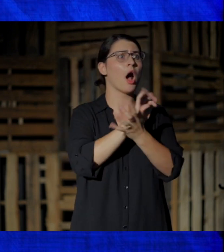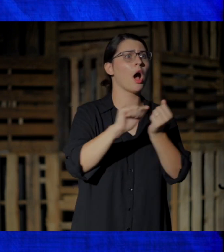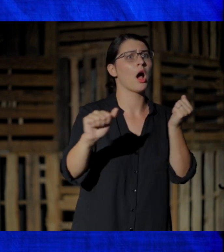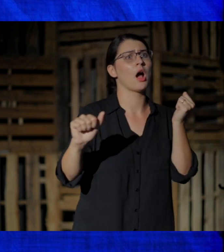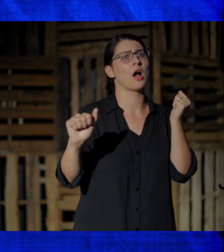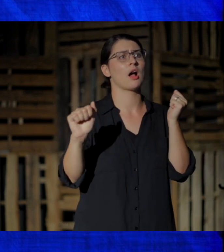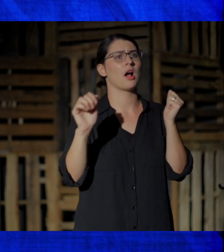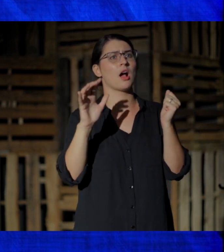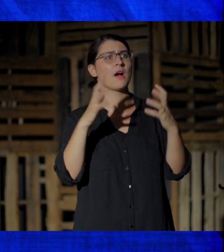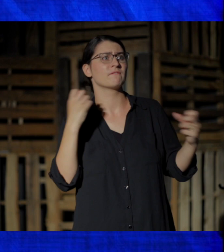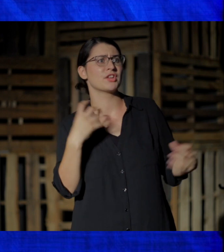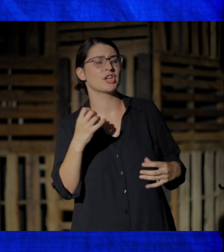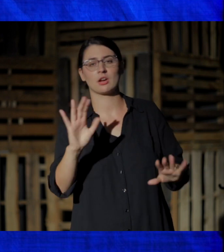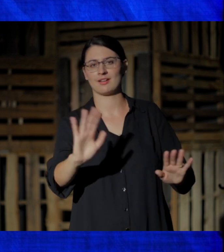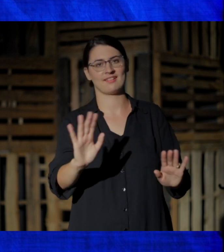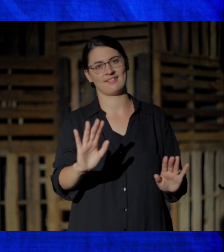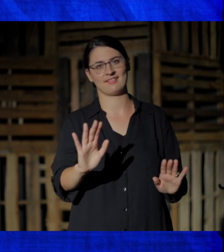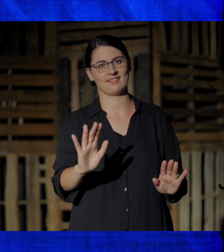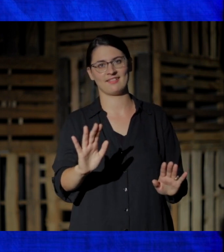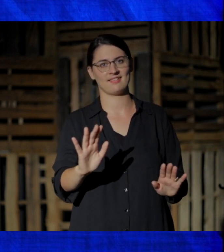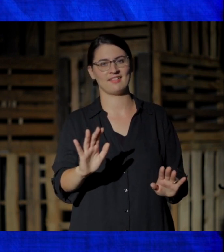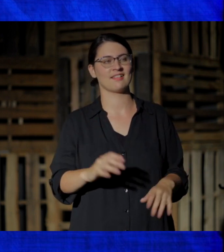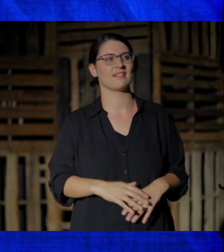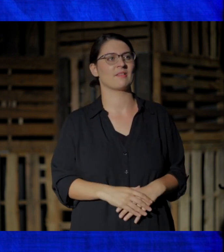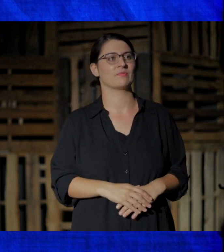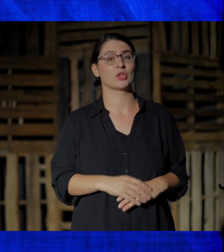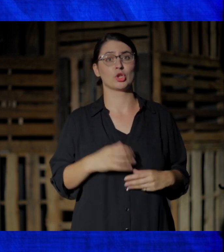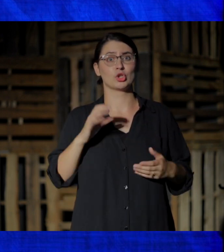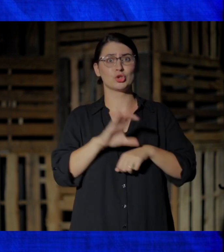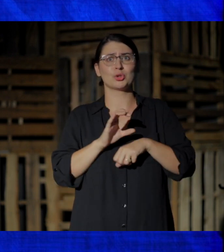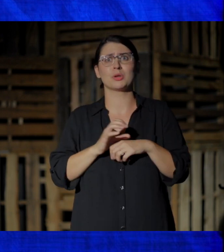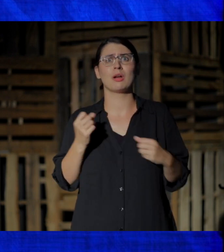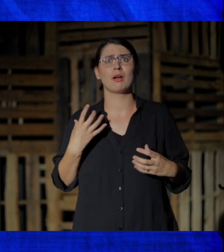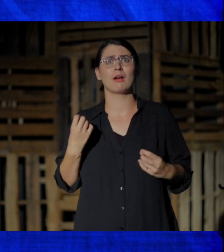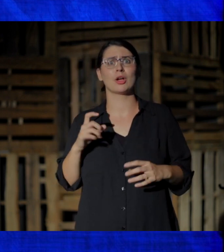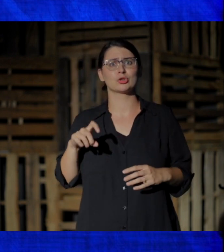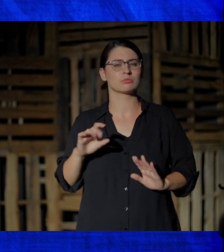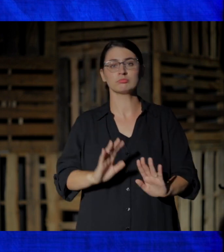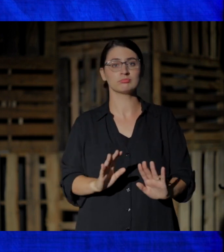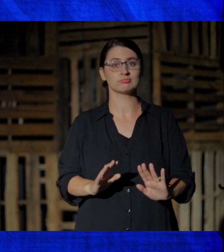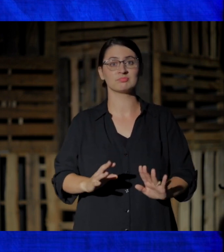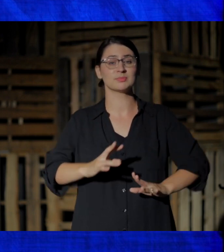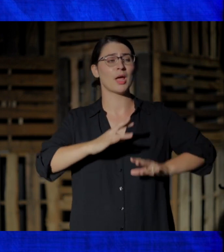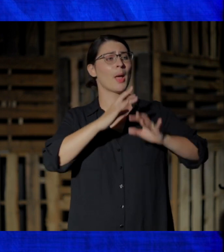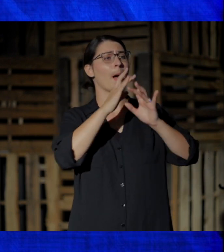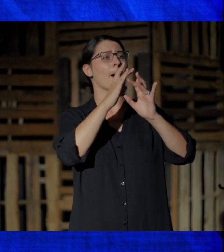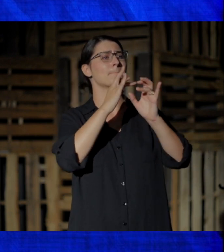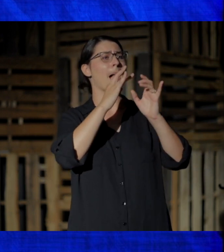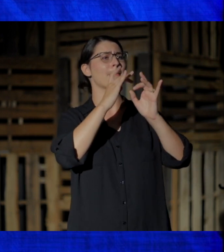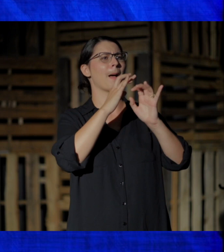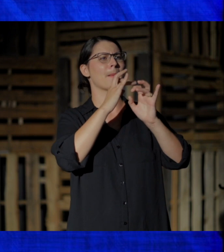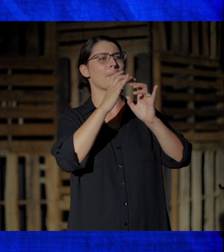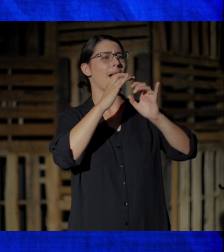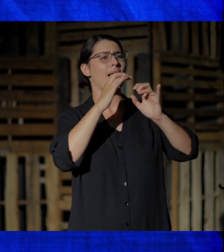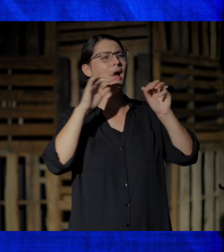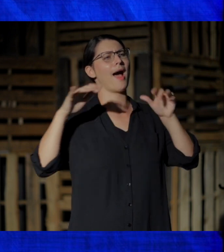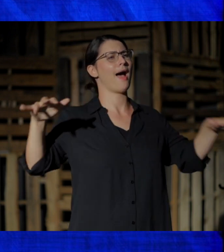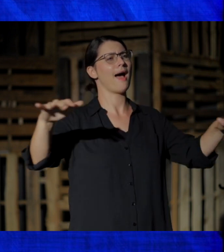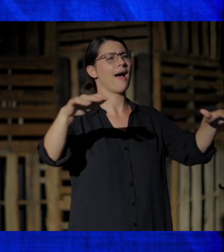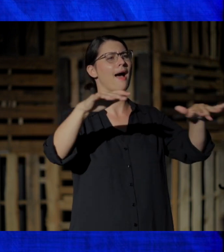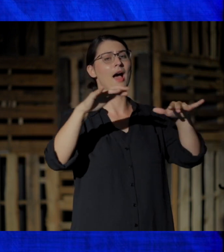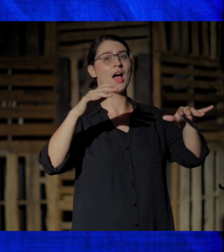It's not a sound for the church to tremble. It's a sound for the church to jump. Life is